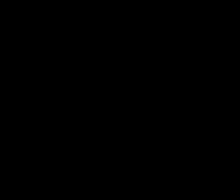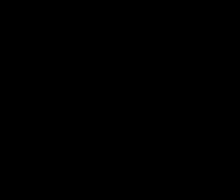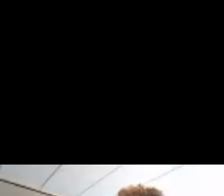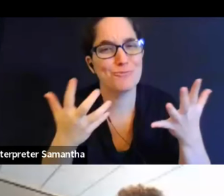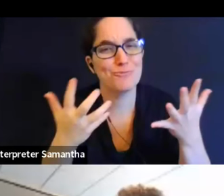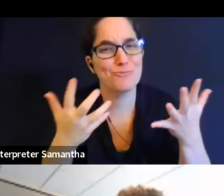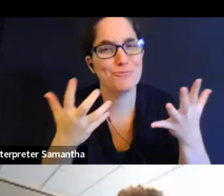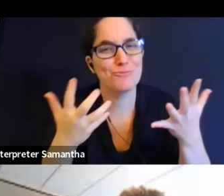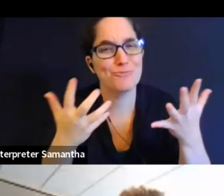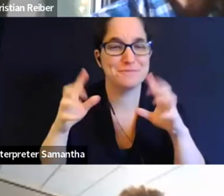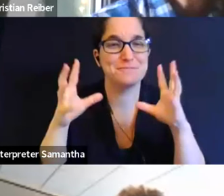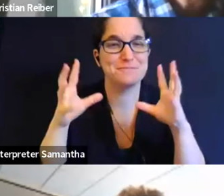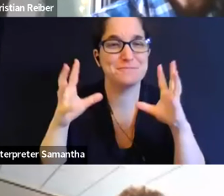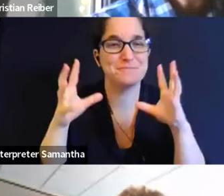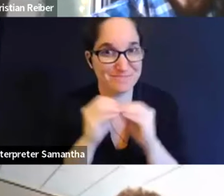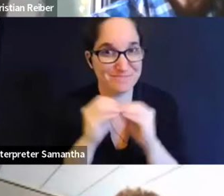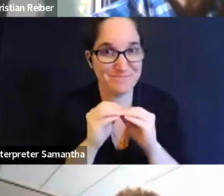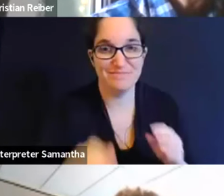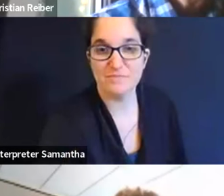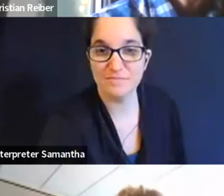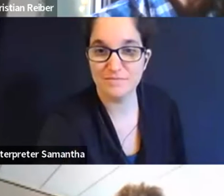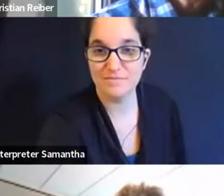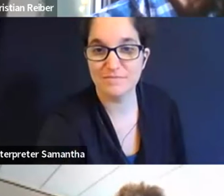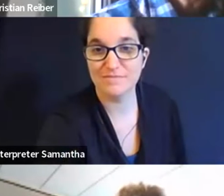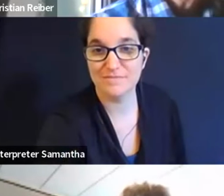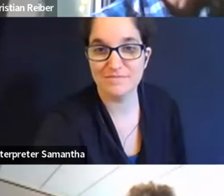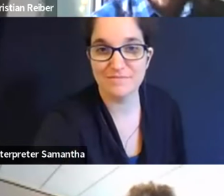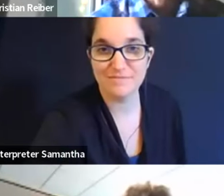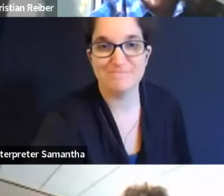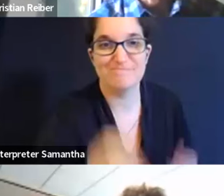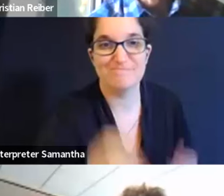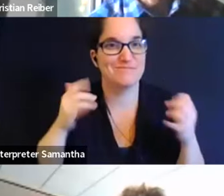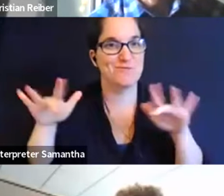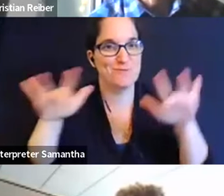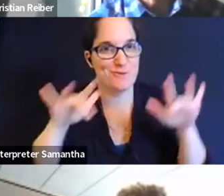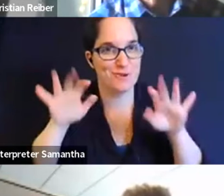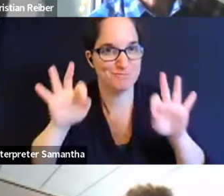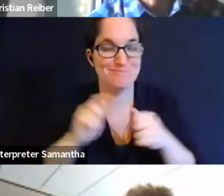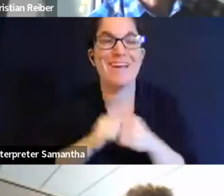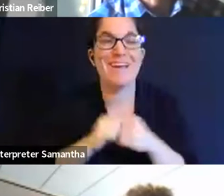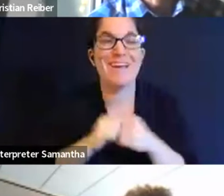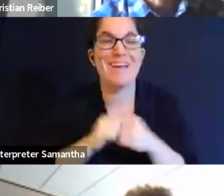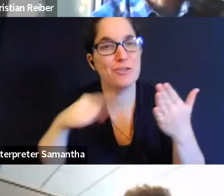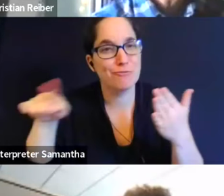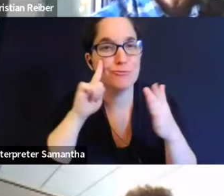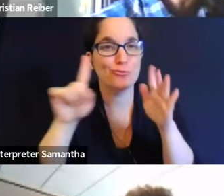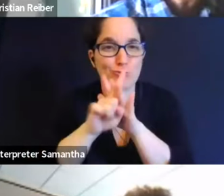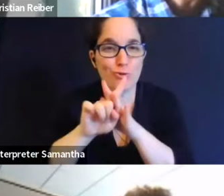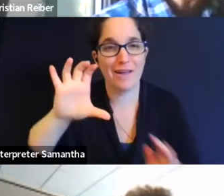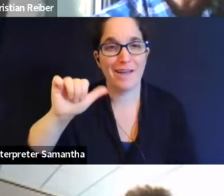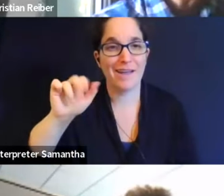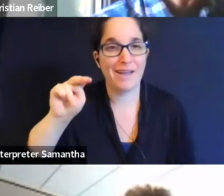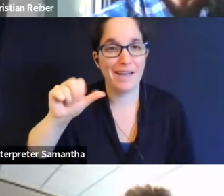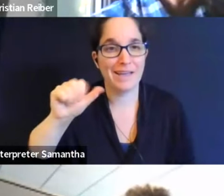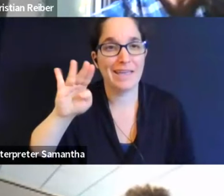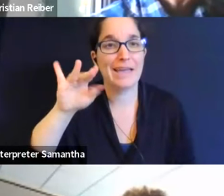the Cannabis Public Awareness Prevention. Oh, and we're being recorded. Thank you for being here for the Cannabis Public Awareness